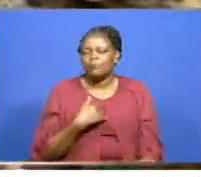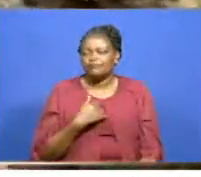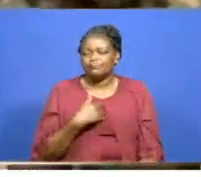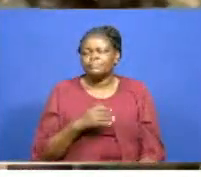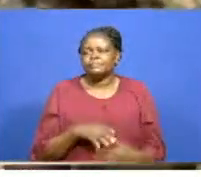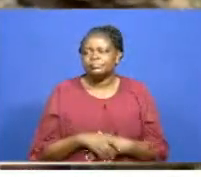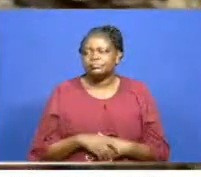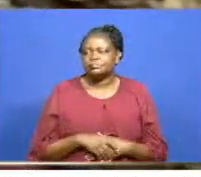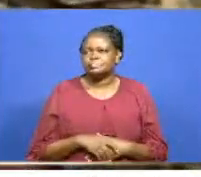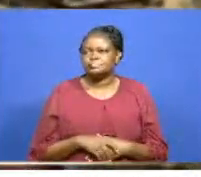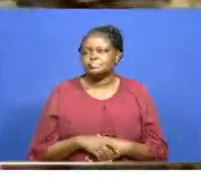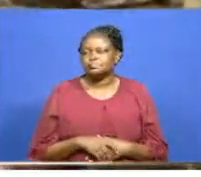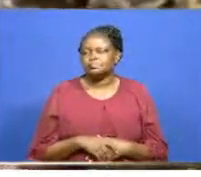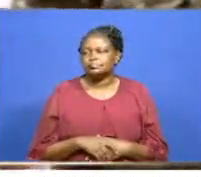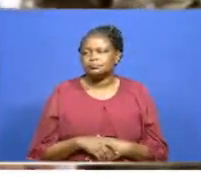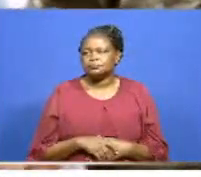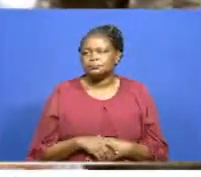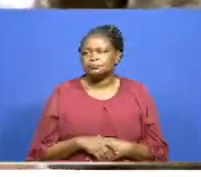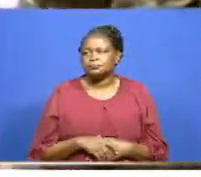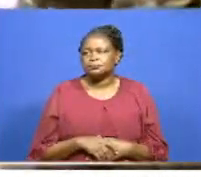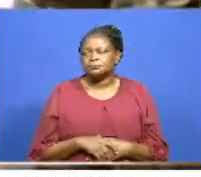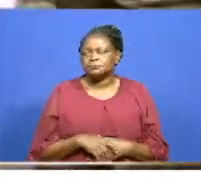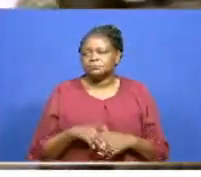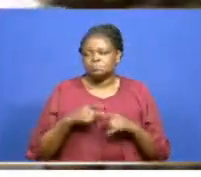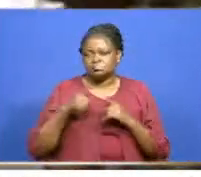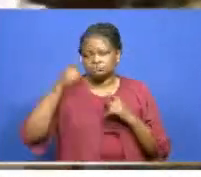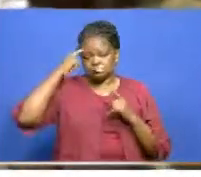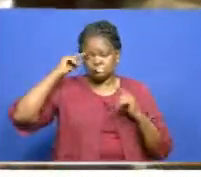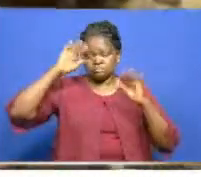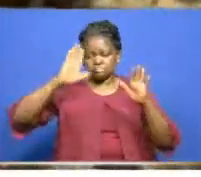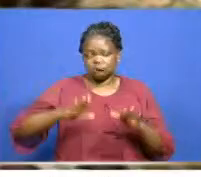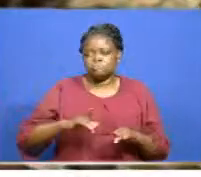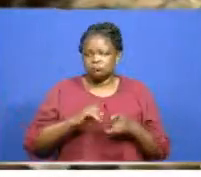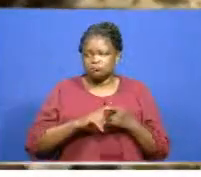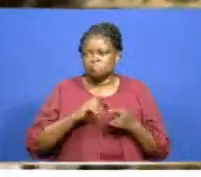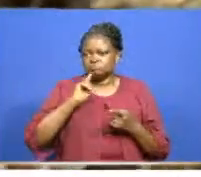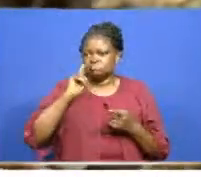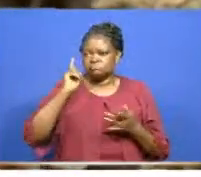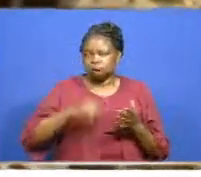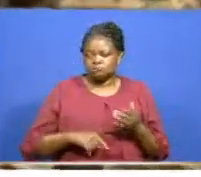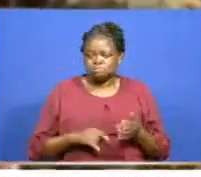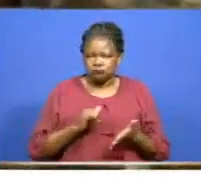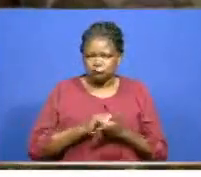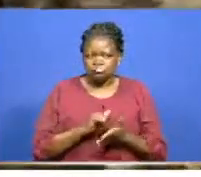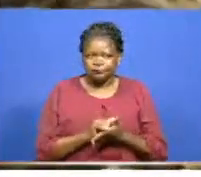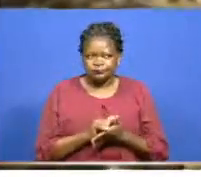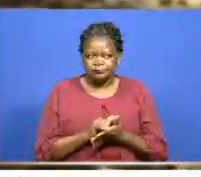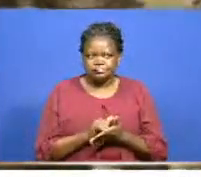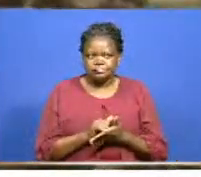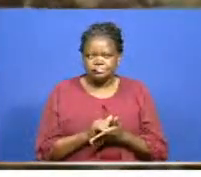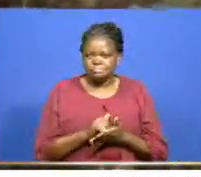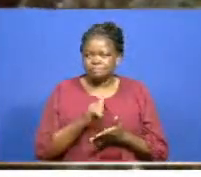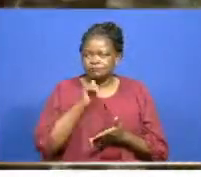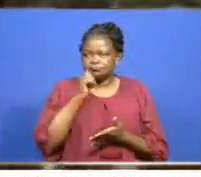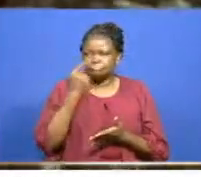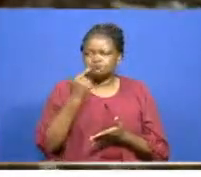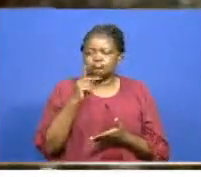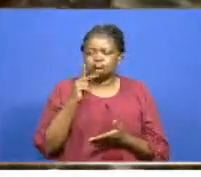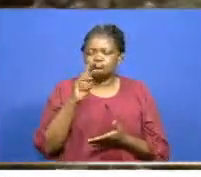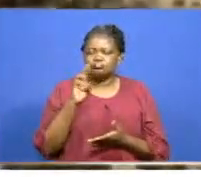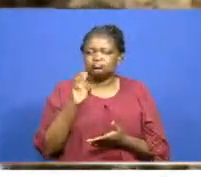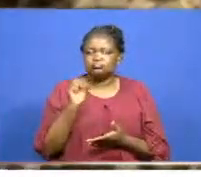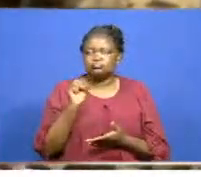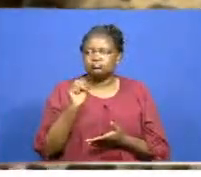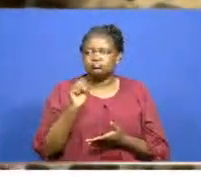attract. Okay. But I think it is important also to mention one fact that it's not only KWS